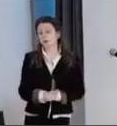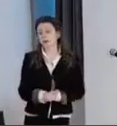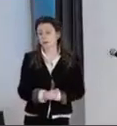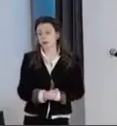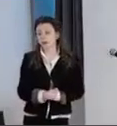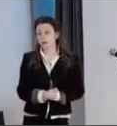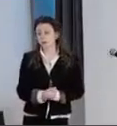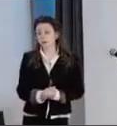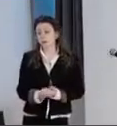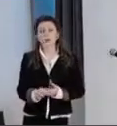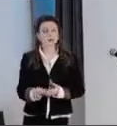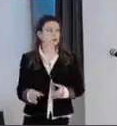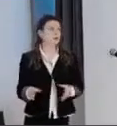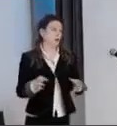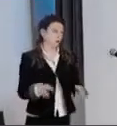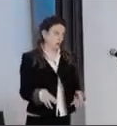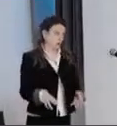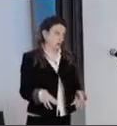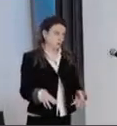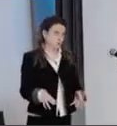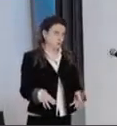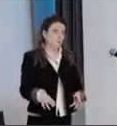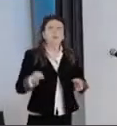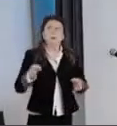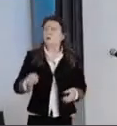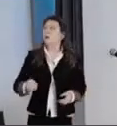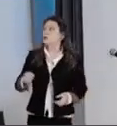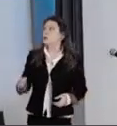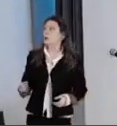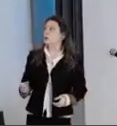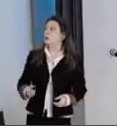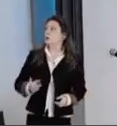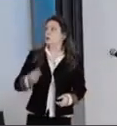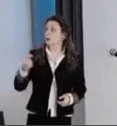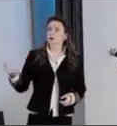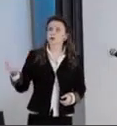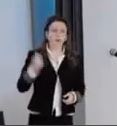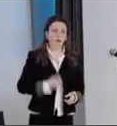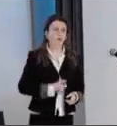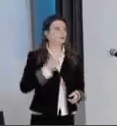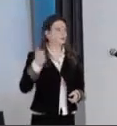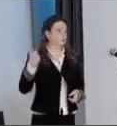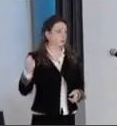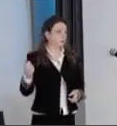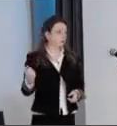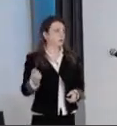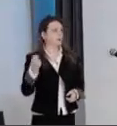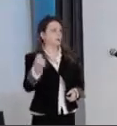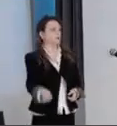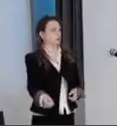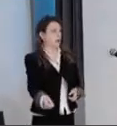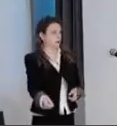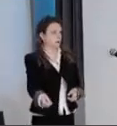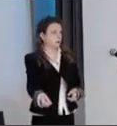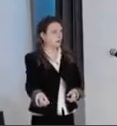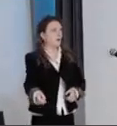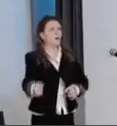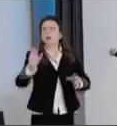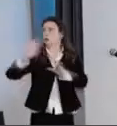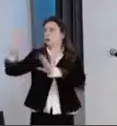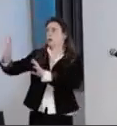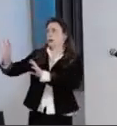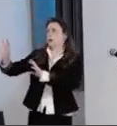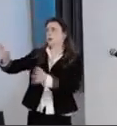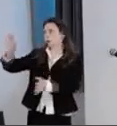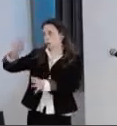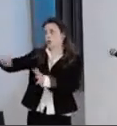appreciate nature, we need a certain kind of knowledge. The knowledge in question will be knowledge of the contrast between appearance and reality